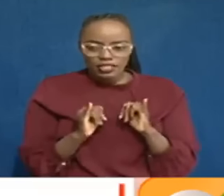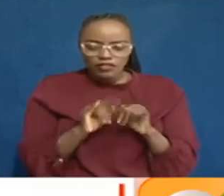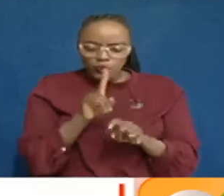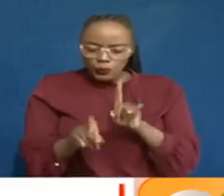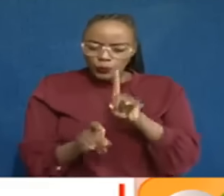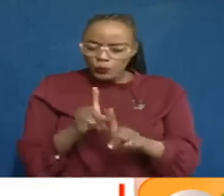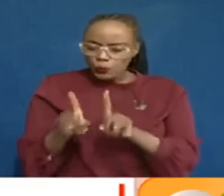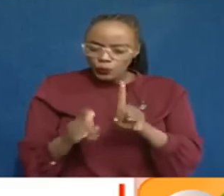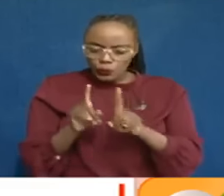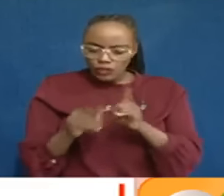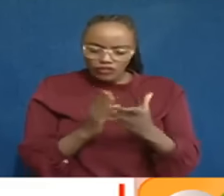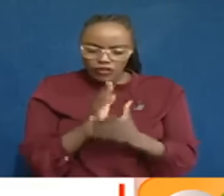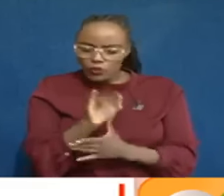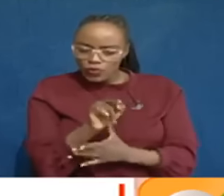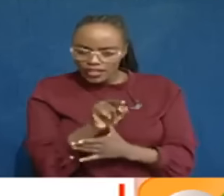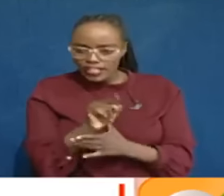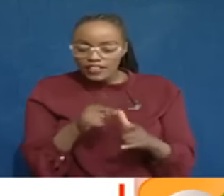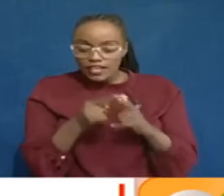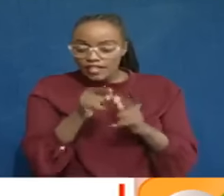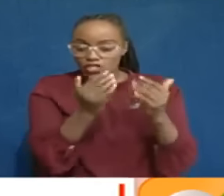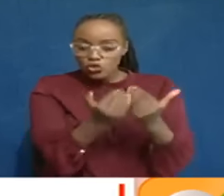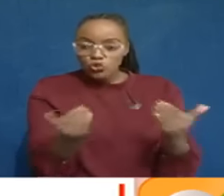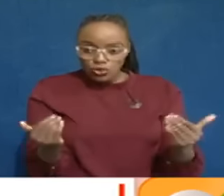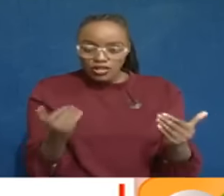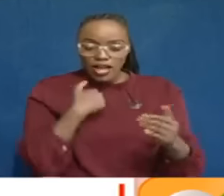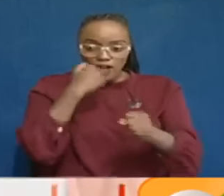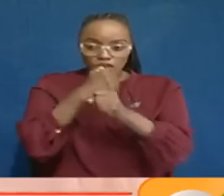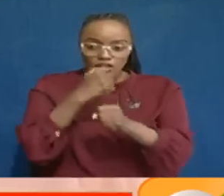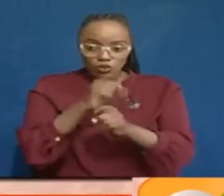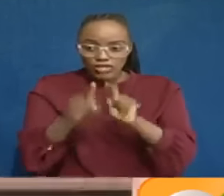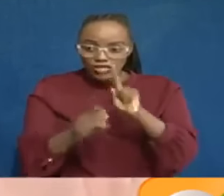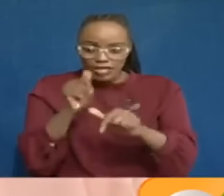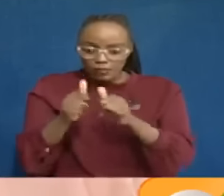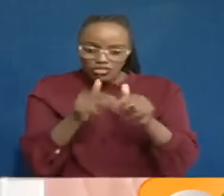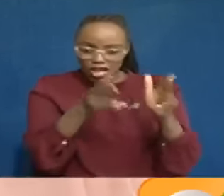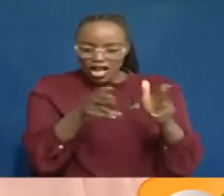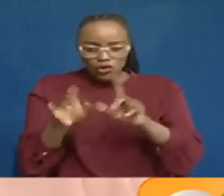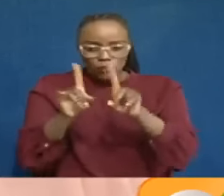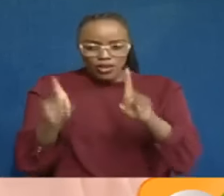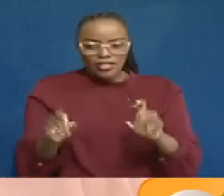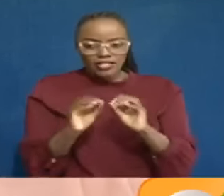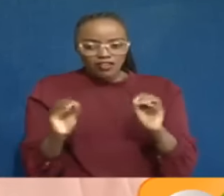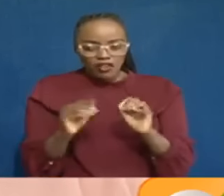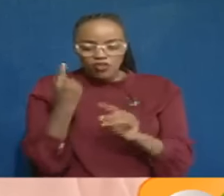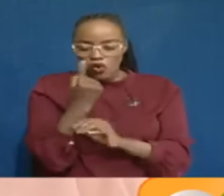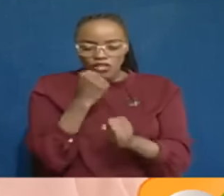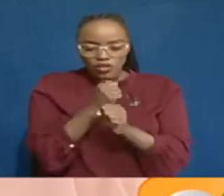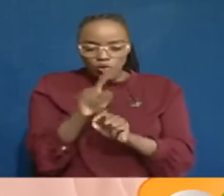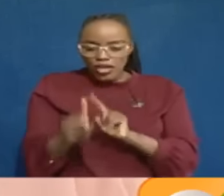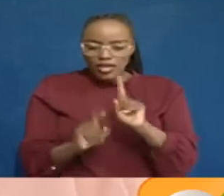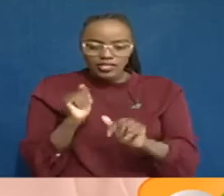kuwahojioji tukagundua kuwa hawa watoto walikuwa wakifanya mtihani ambayo si mtihani ya kawaida. Wamekuwa wakifanya mtihani